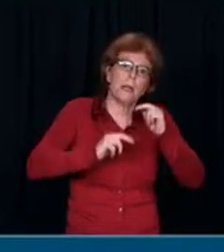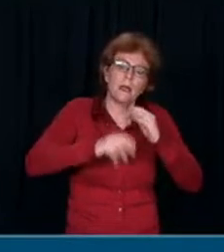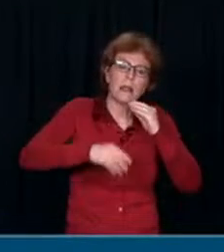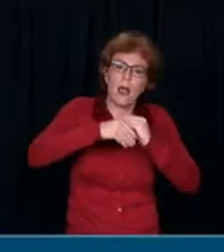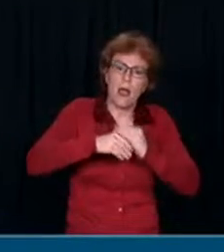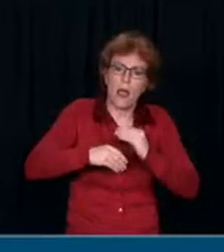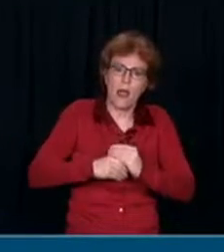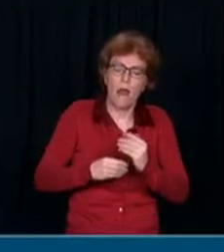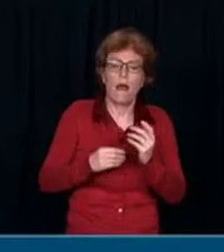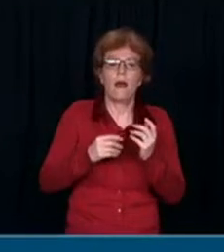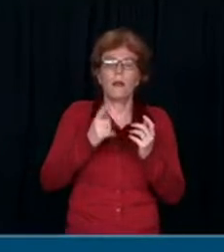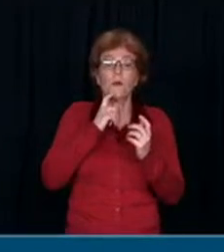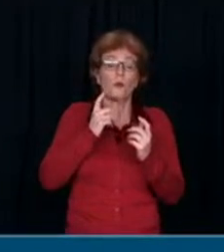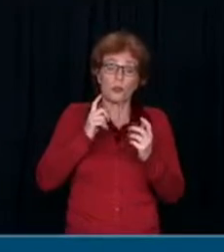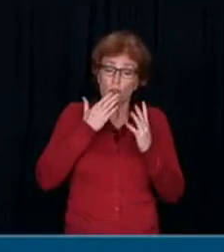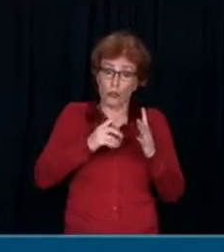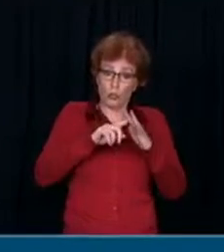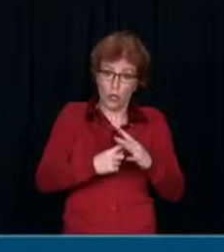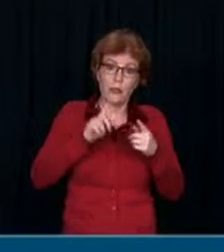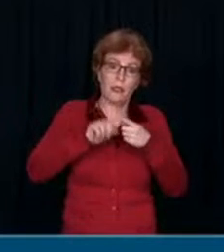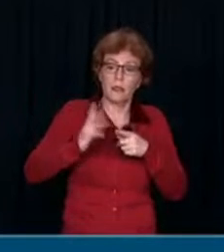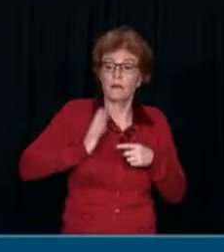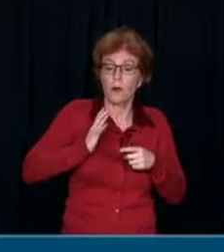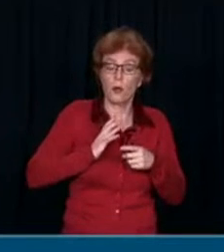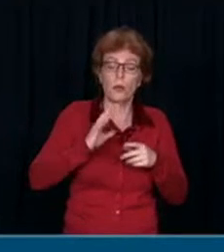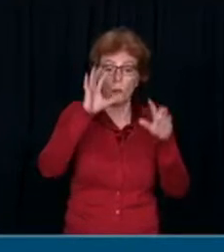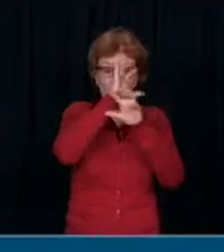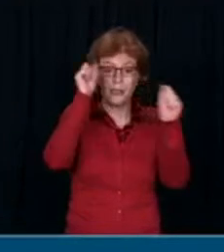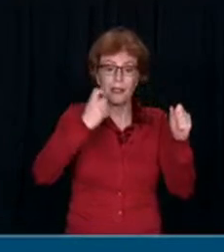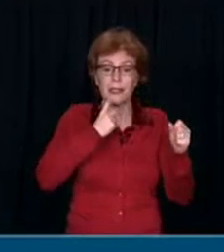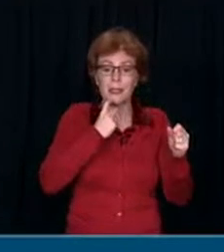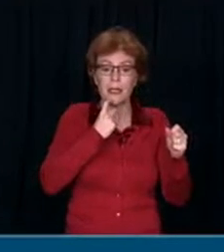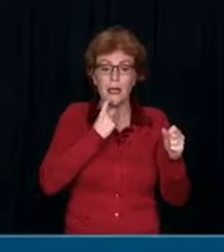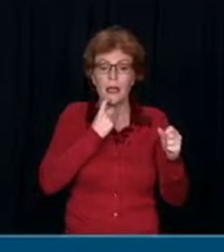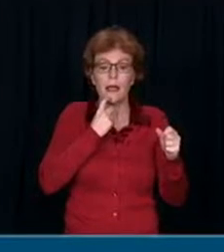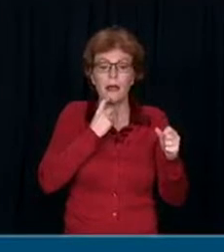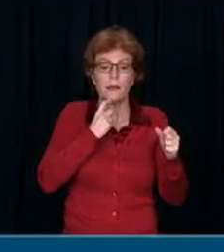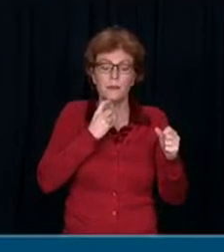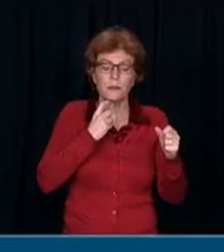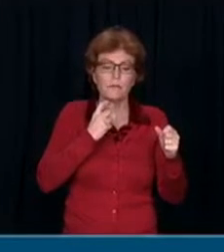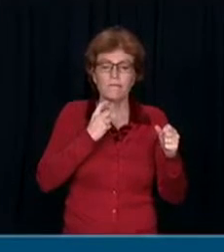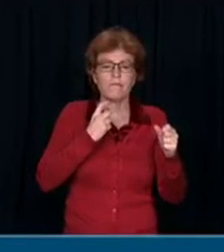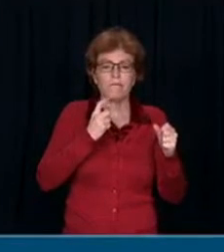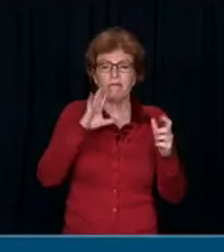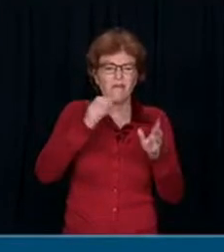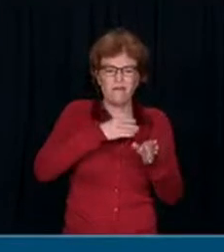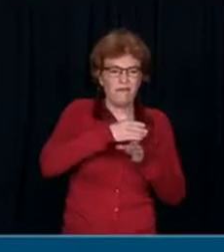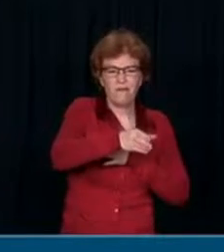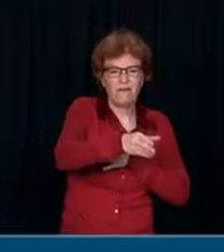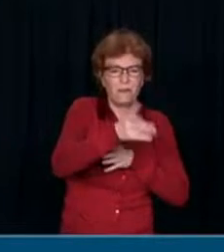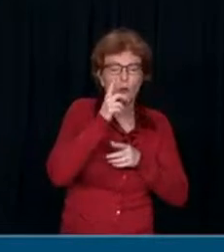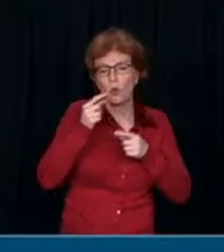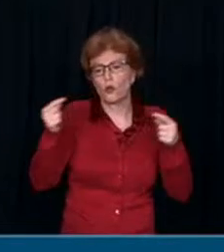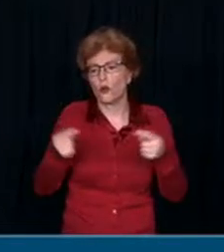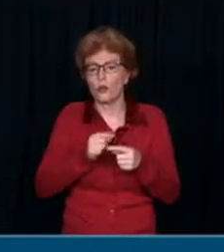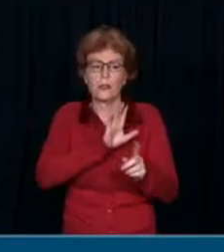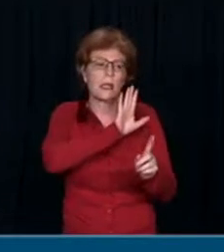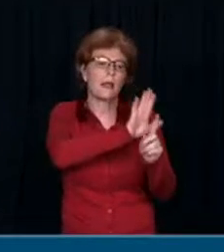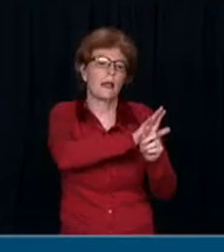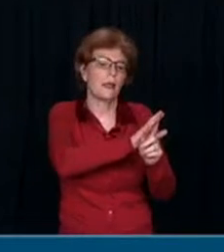big start until, you know, the former president said we shouldn't go that direction because it's going to hurt